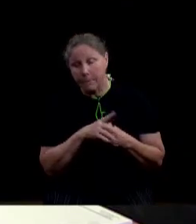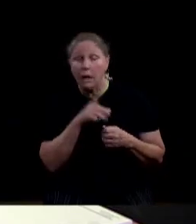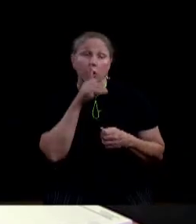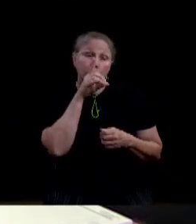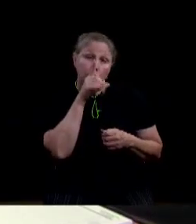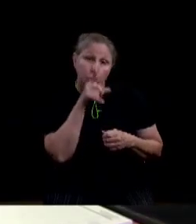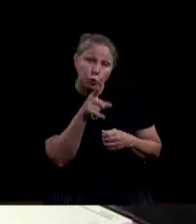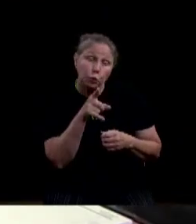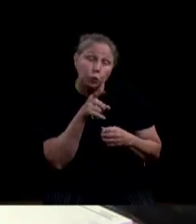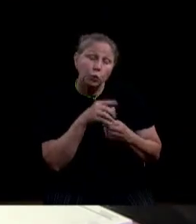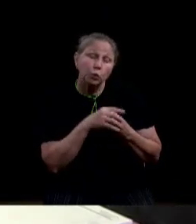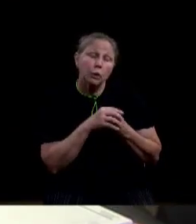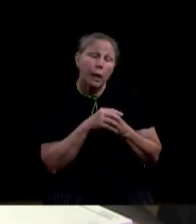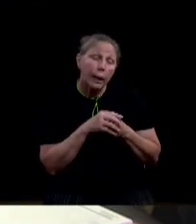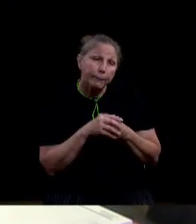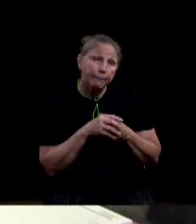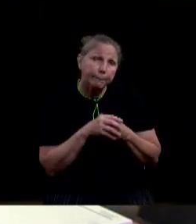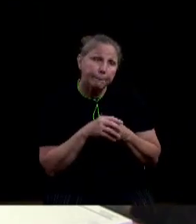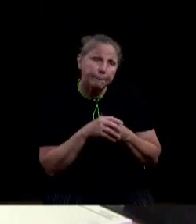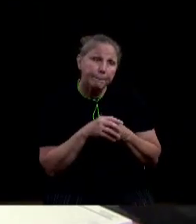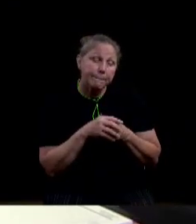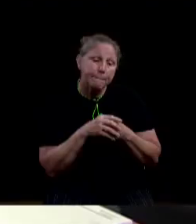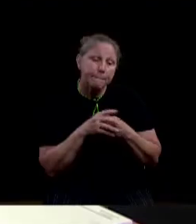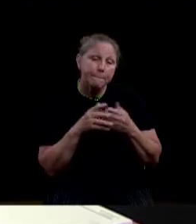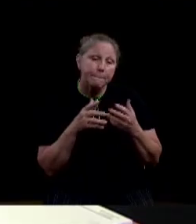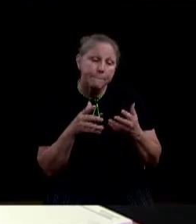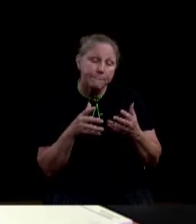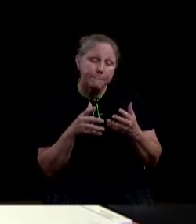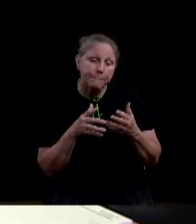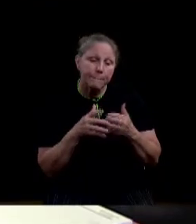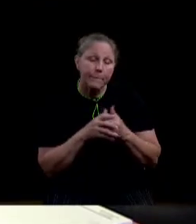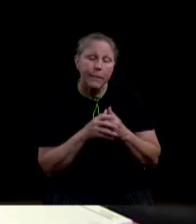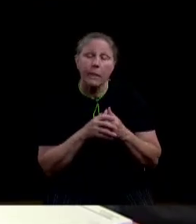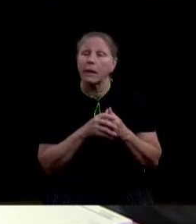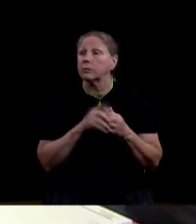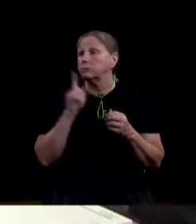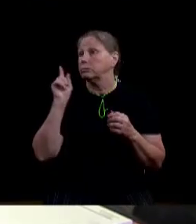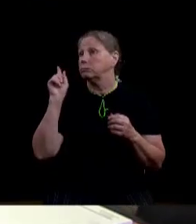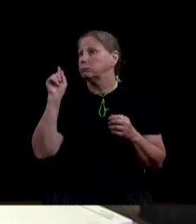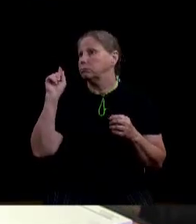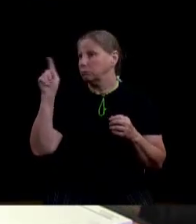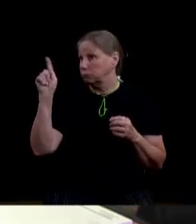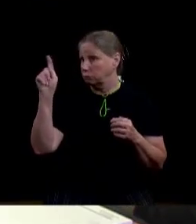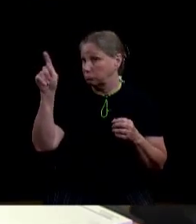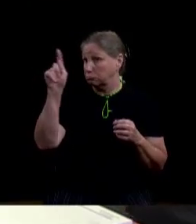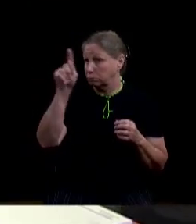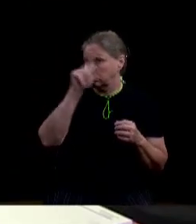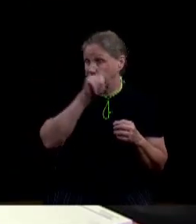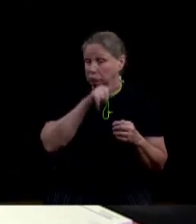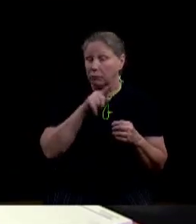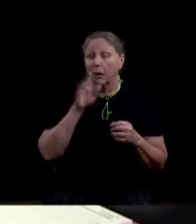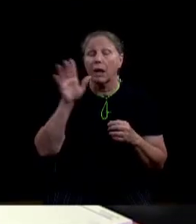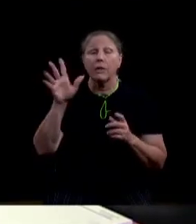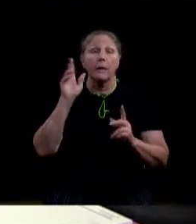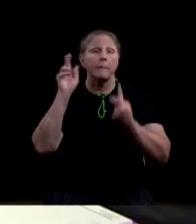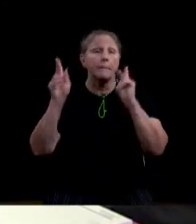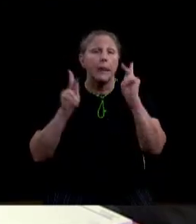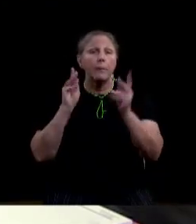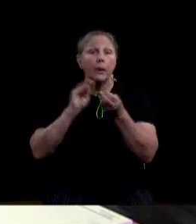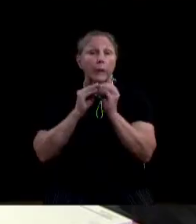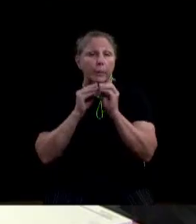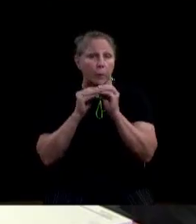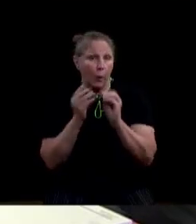in many other places, the density of the population is much higher.